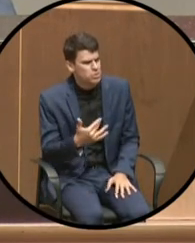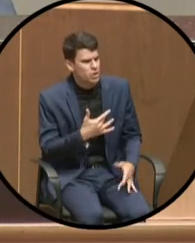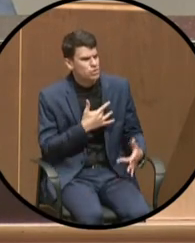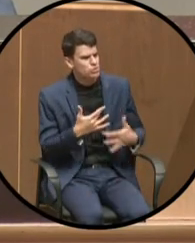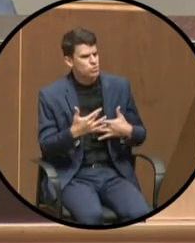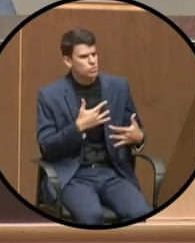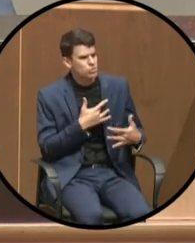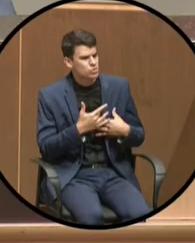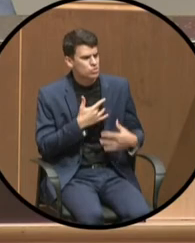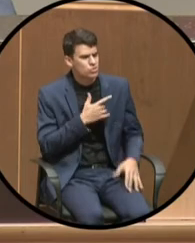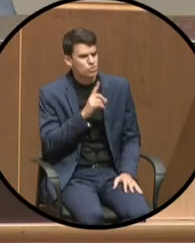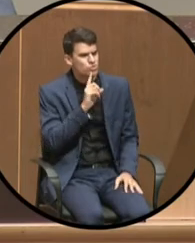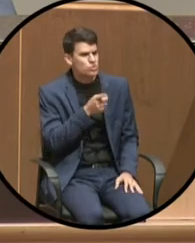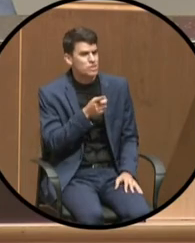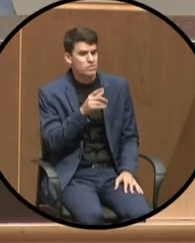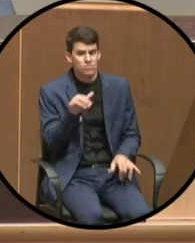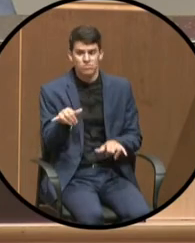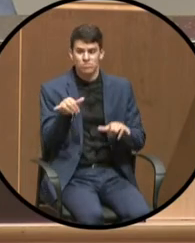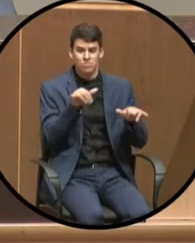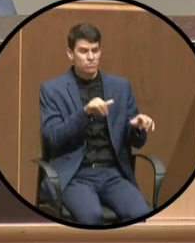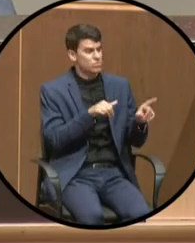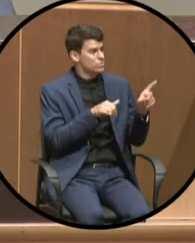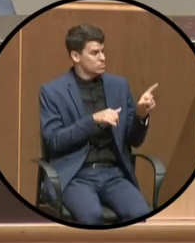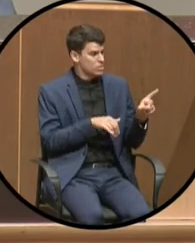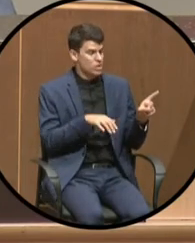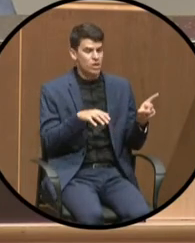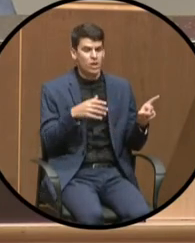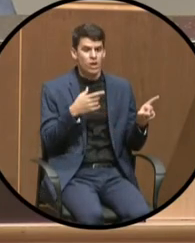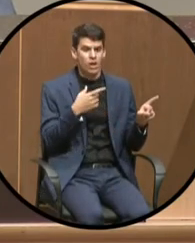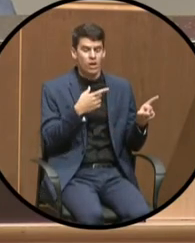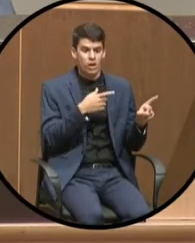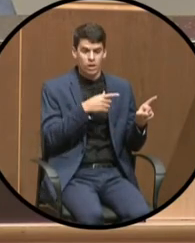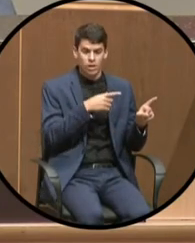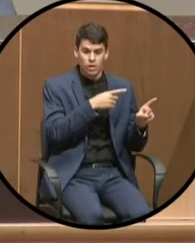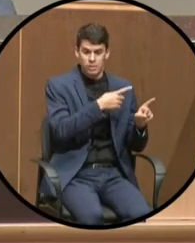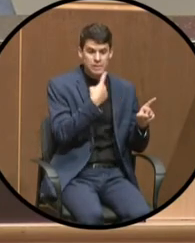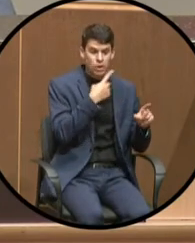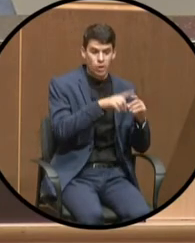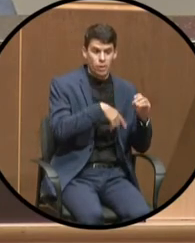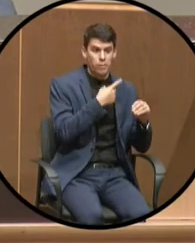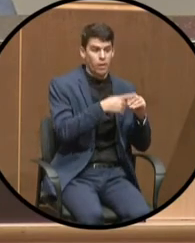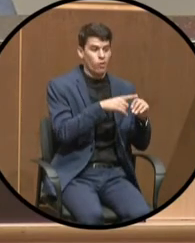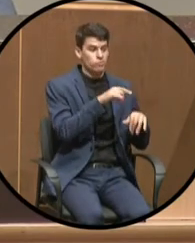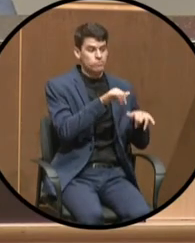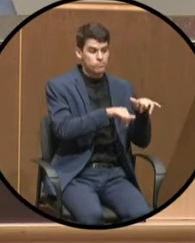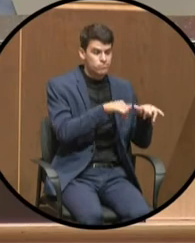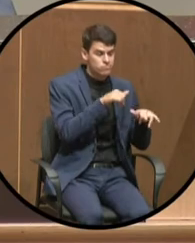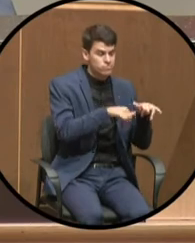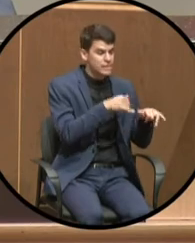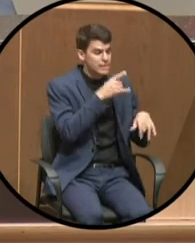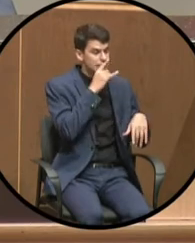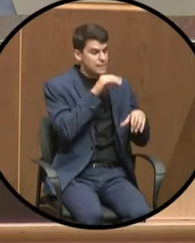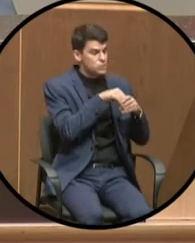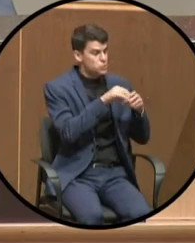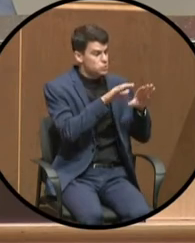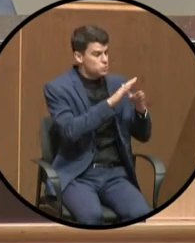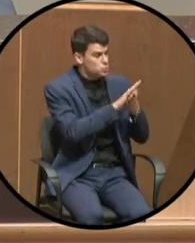concerned. I'm extremely concerned, as Dr. Castor-Donald said, about sticking kids in a classroom unmasked and